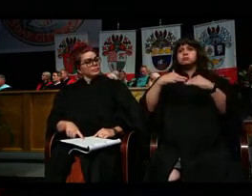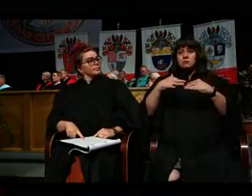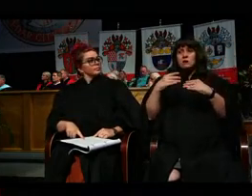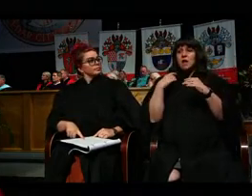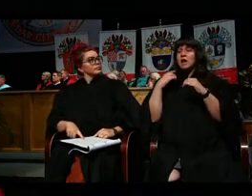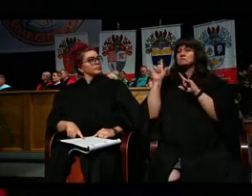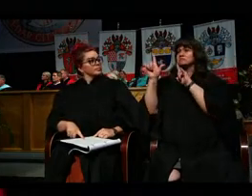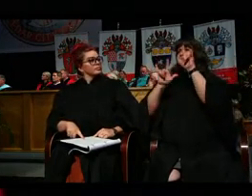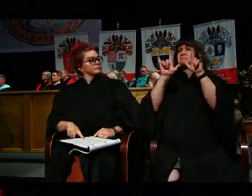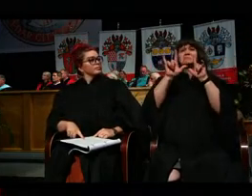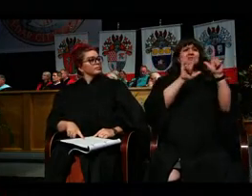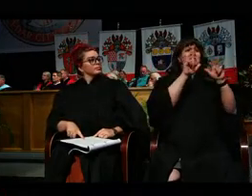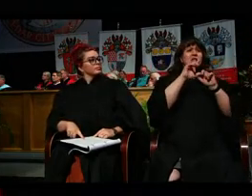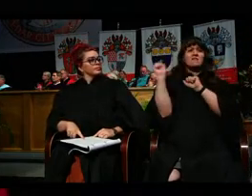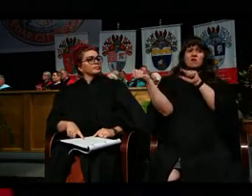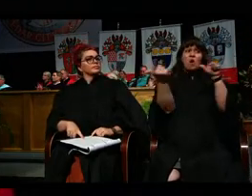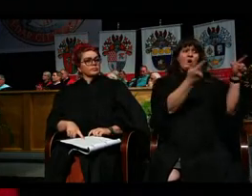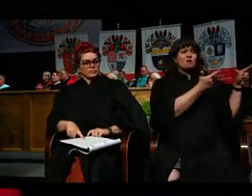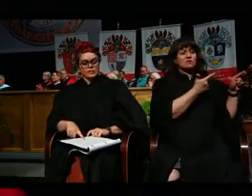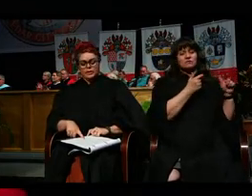all.